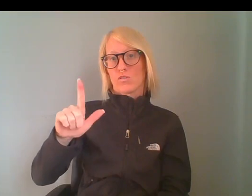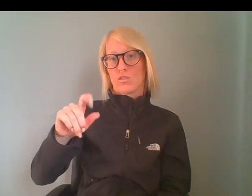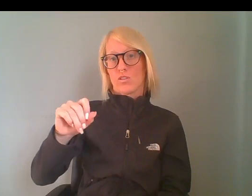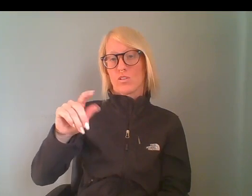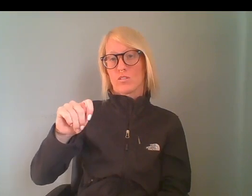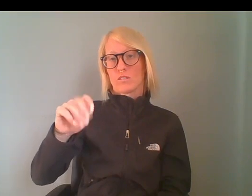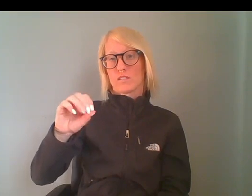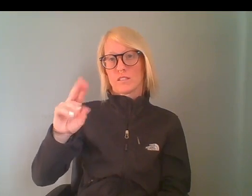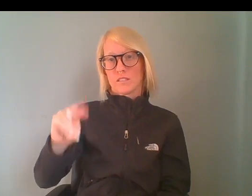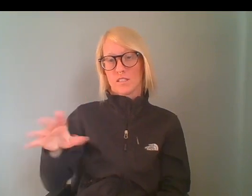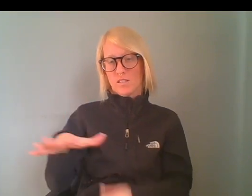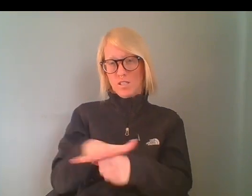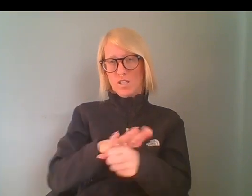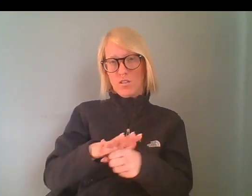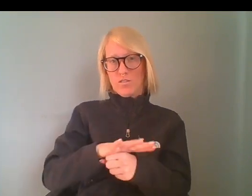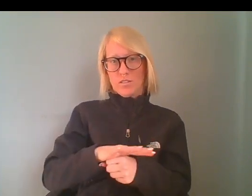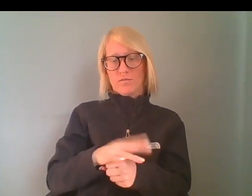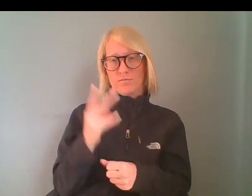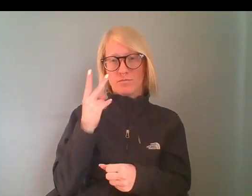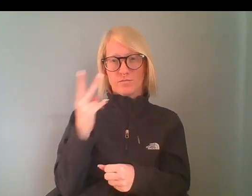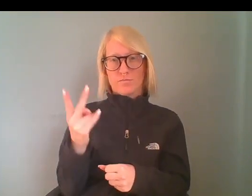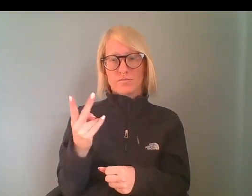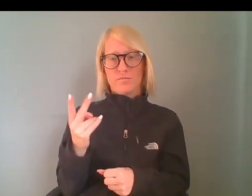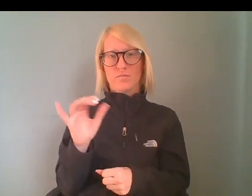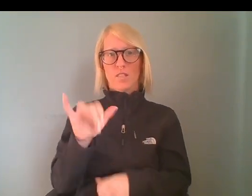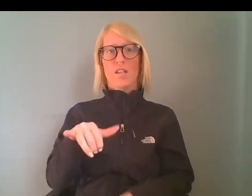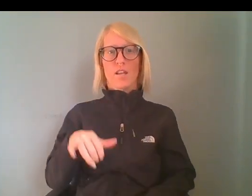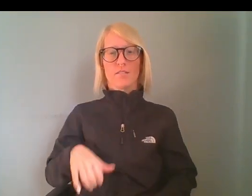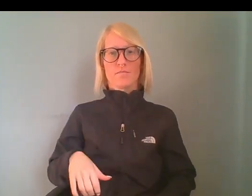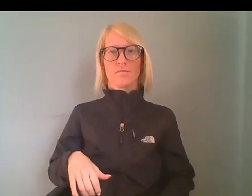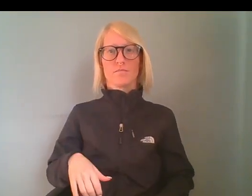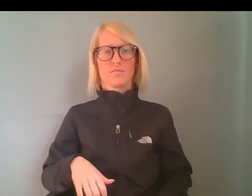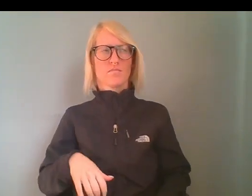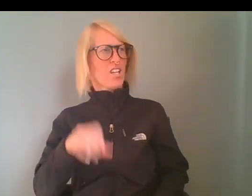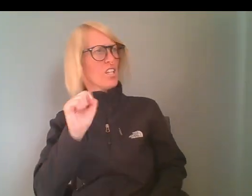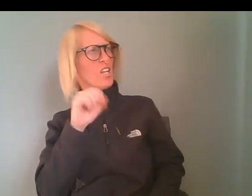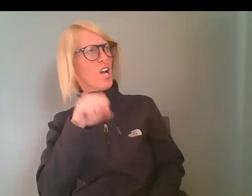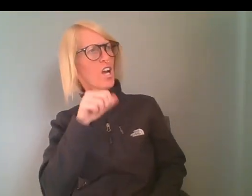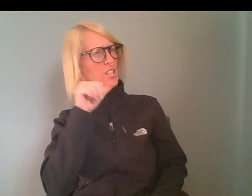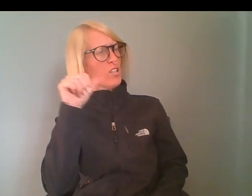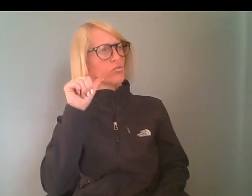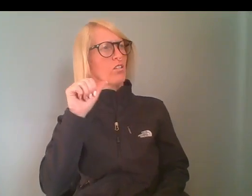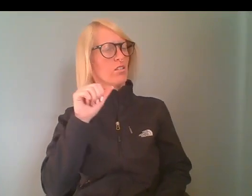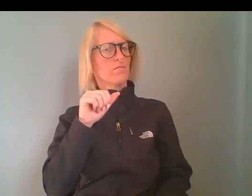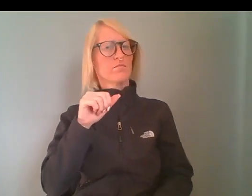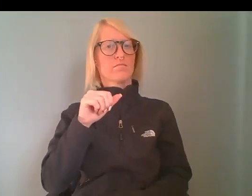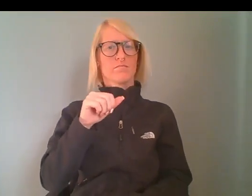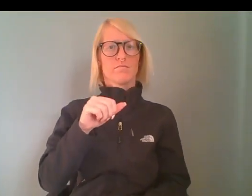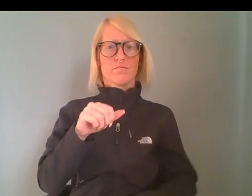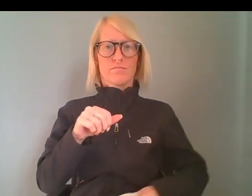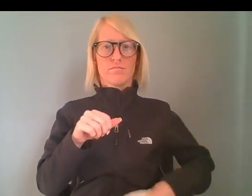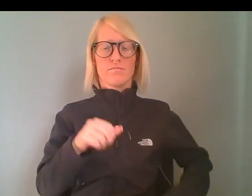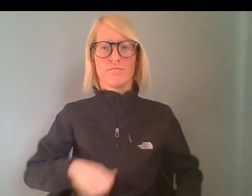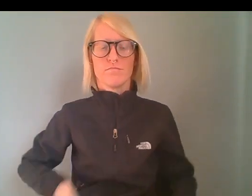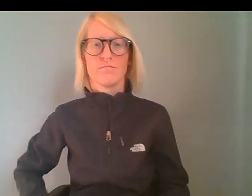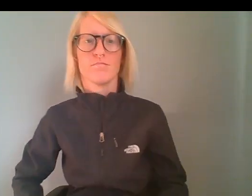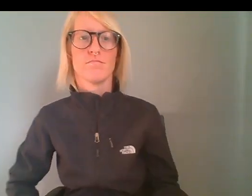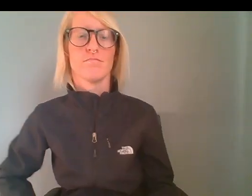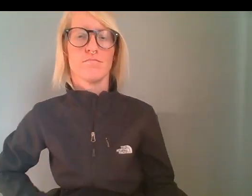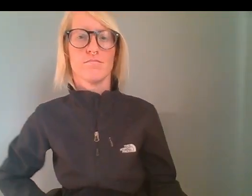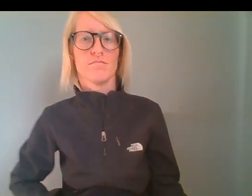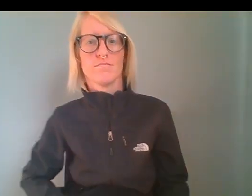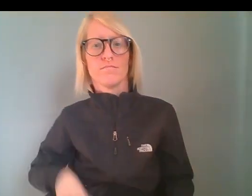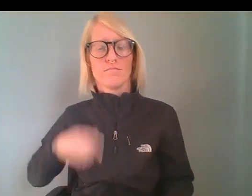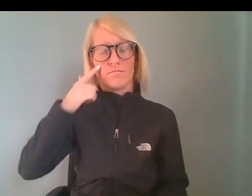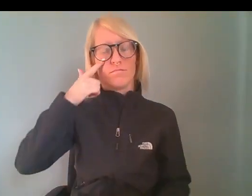Light. That's you, right? Is it yeah, that was my tweet yesterday. Okay, yeah. The Darkness to Light, the Aquarium, Center for Women, I see them